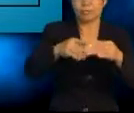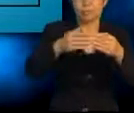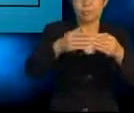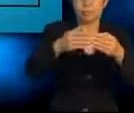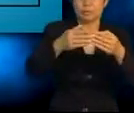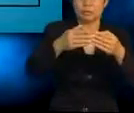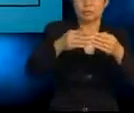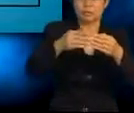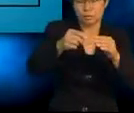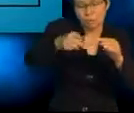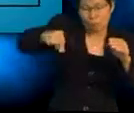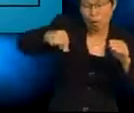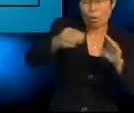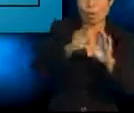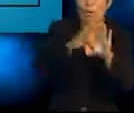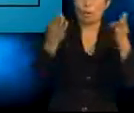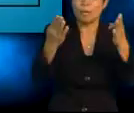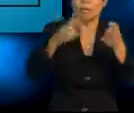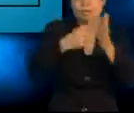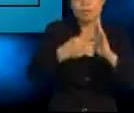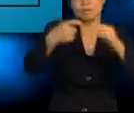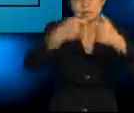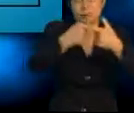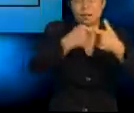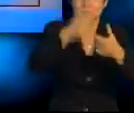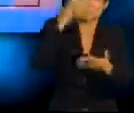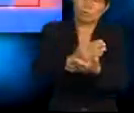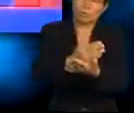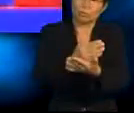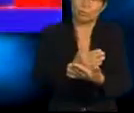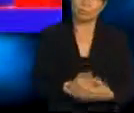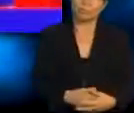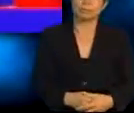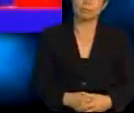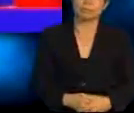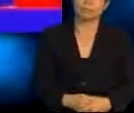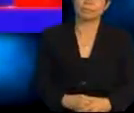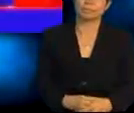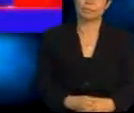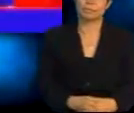open. This stops the current from flowing through the circuit.